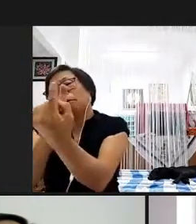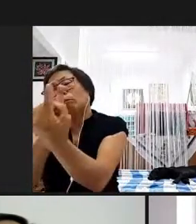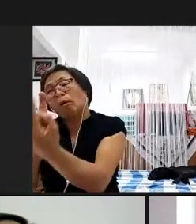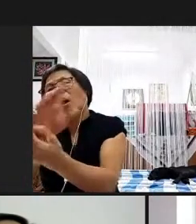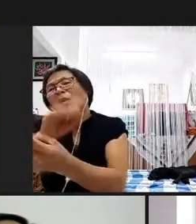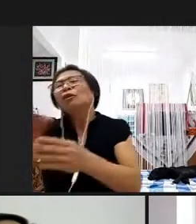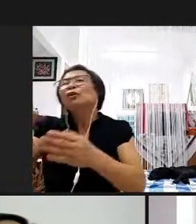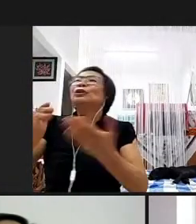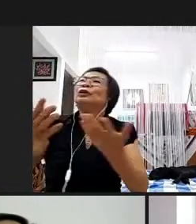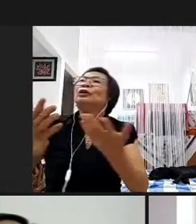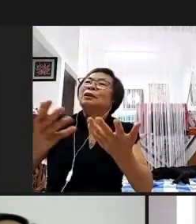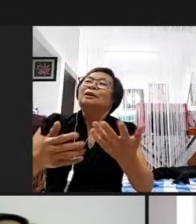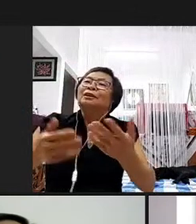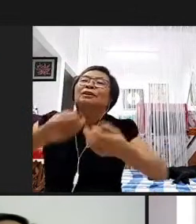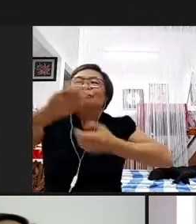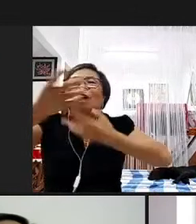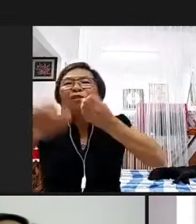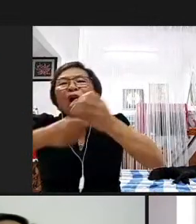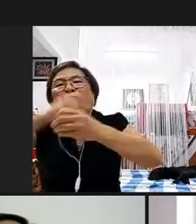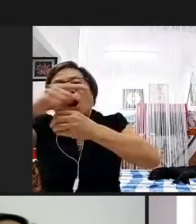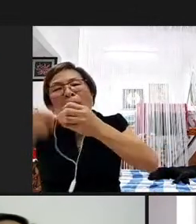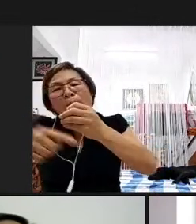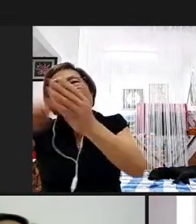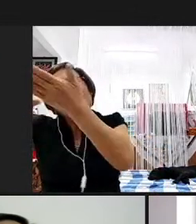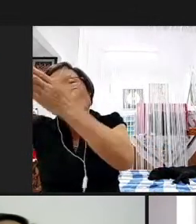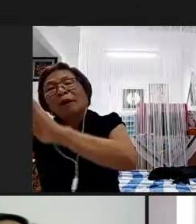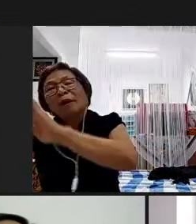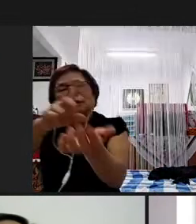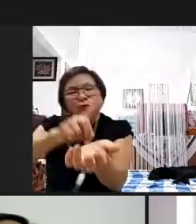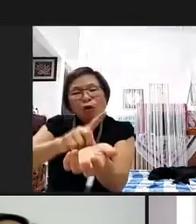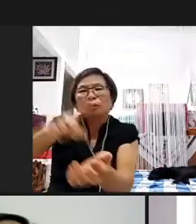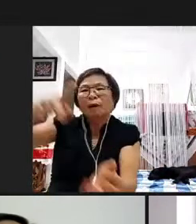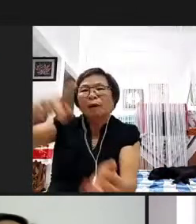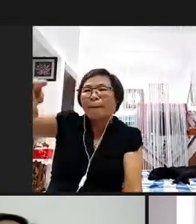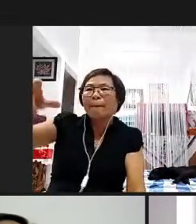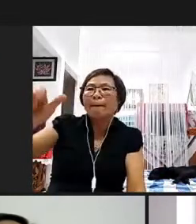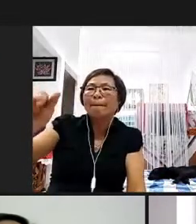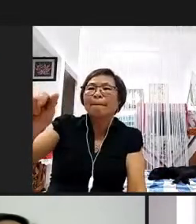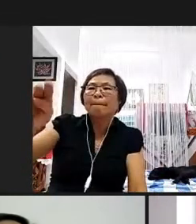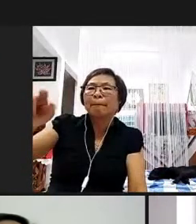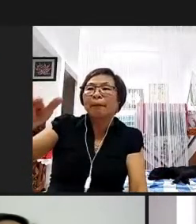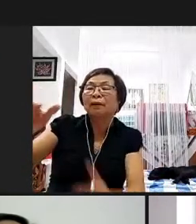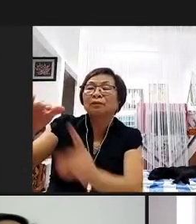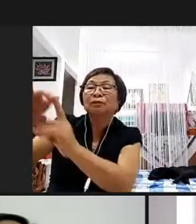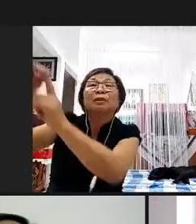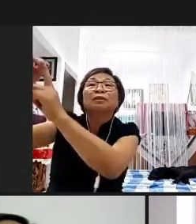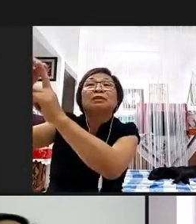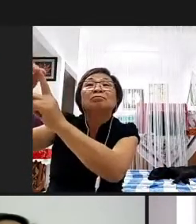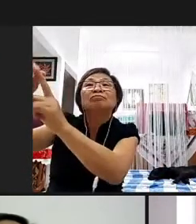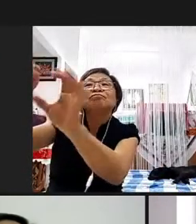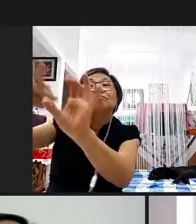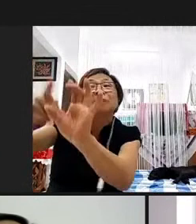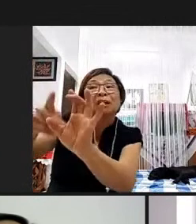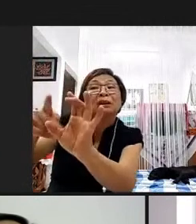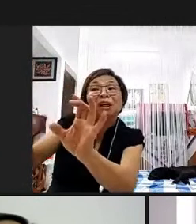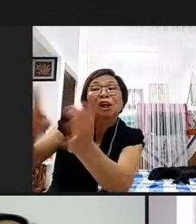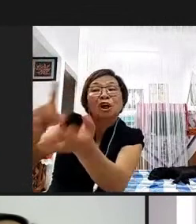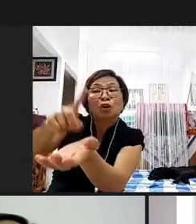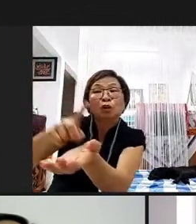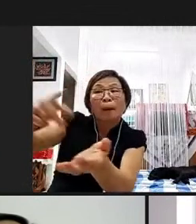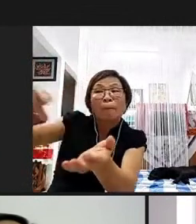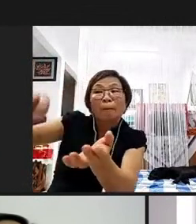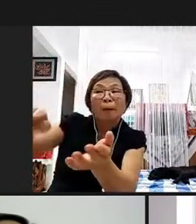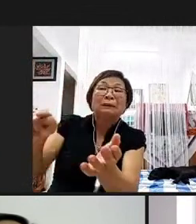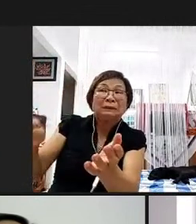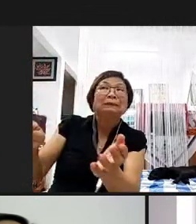the community perspective. And Dr. Pang, being the specialist, yeah, in the area of psychiatry, yeah, naturally